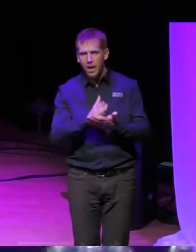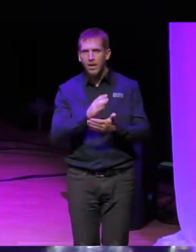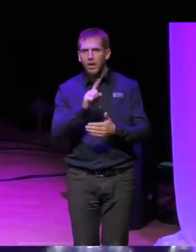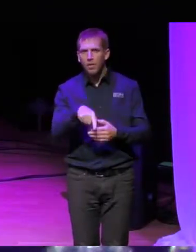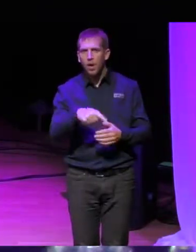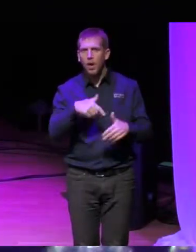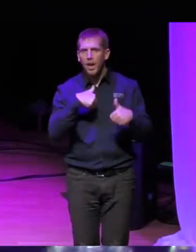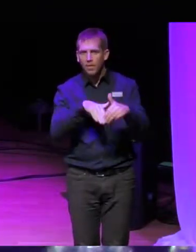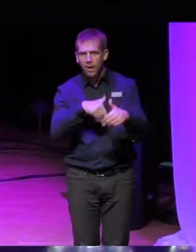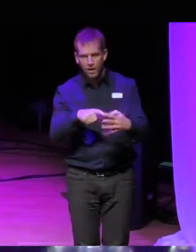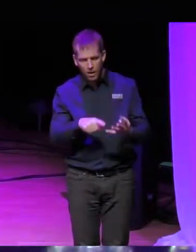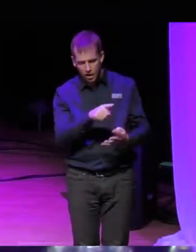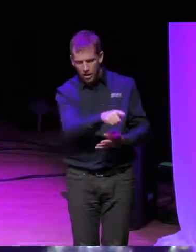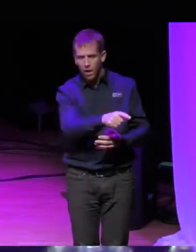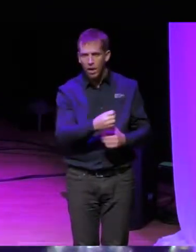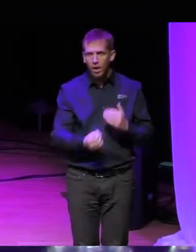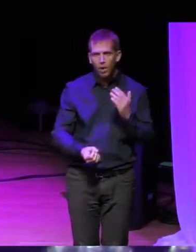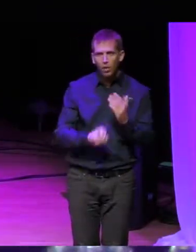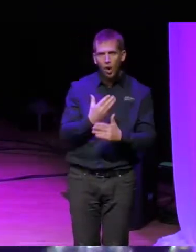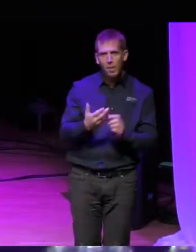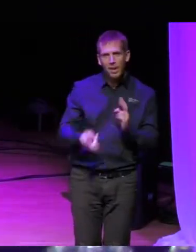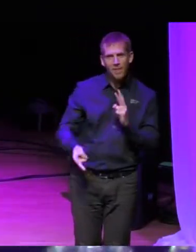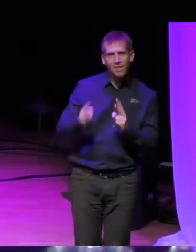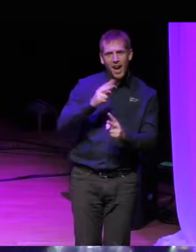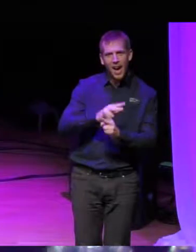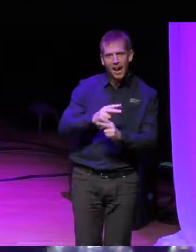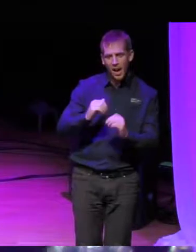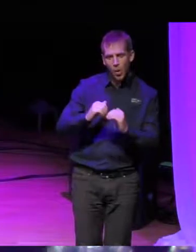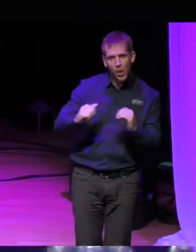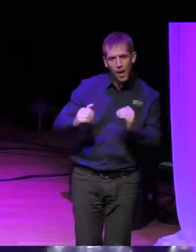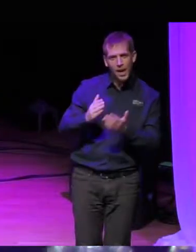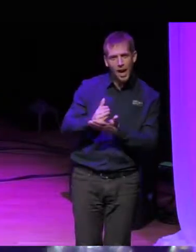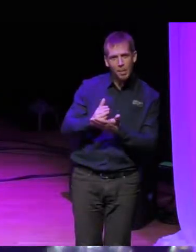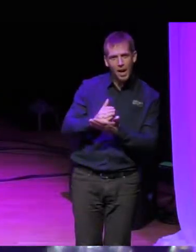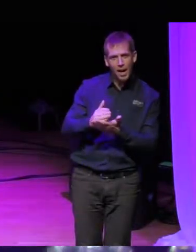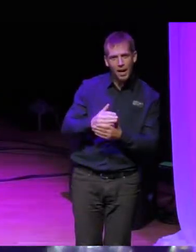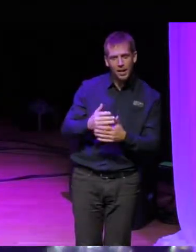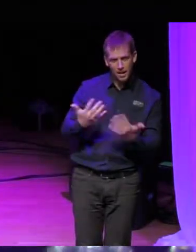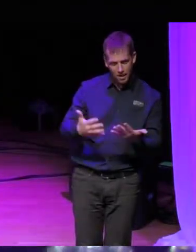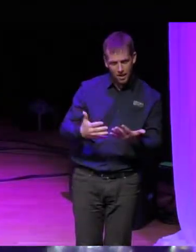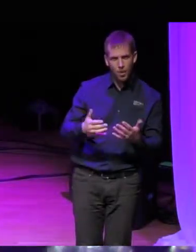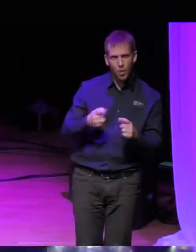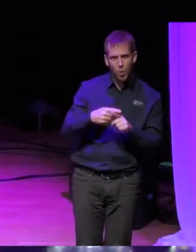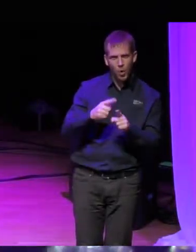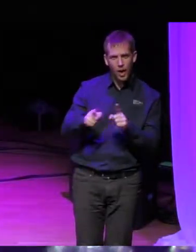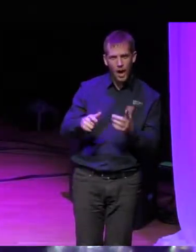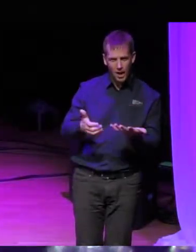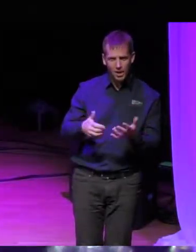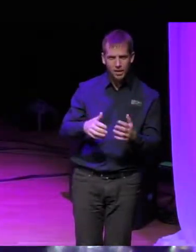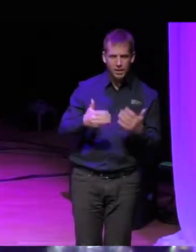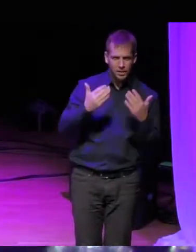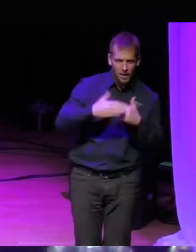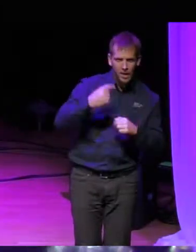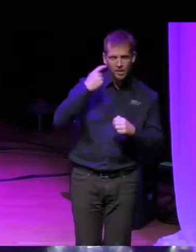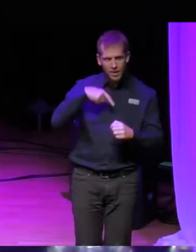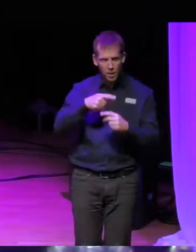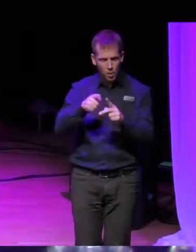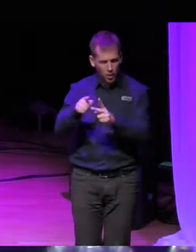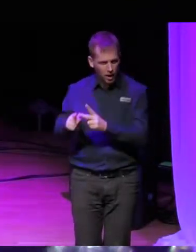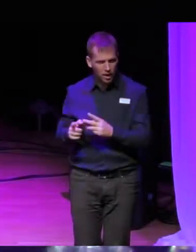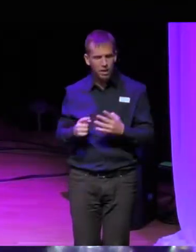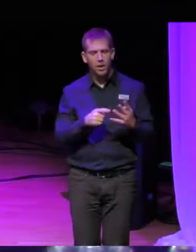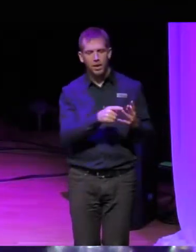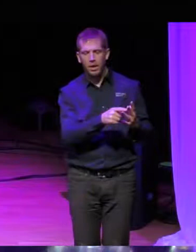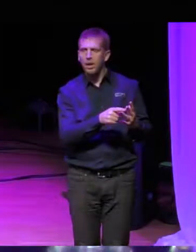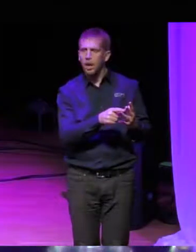to deepen the racial inequities at the heart of the US criminal justice system. ACLU warns that